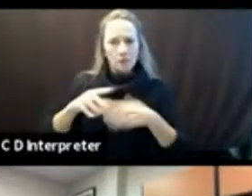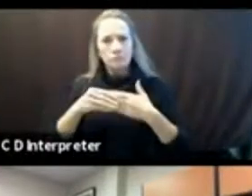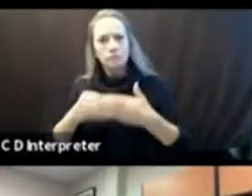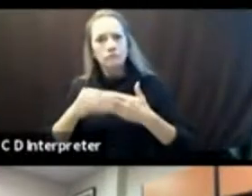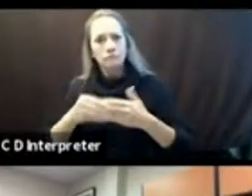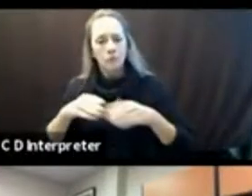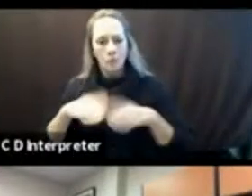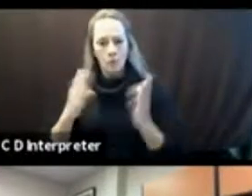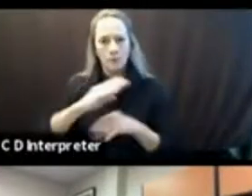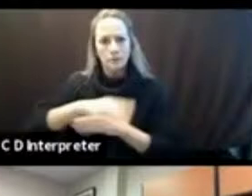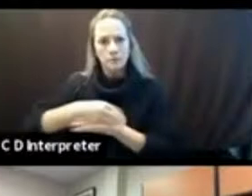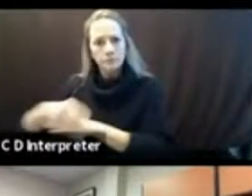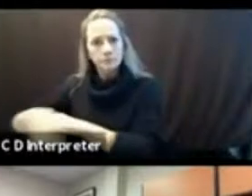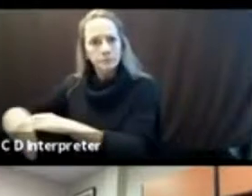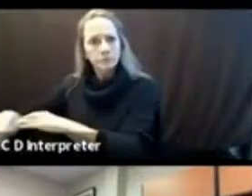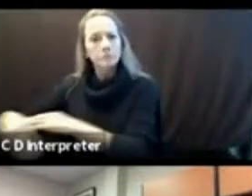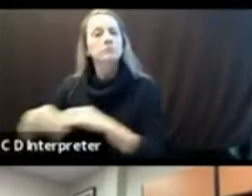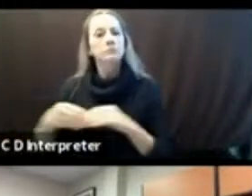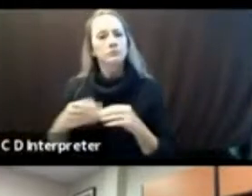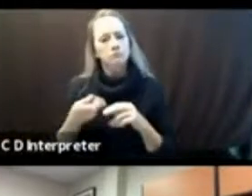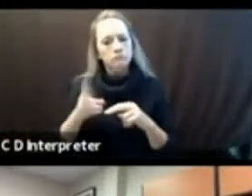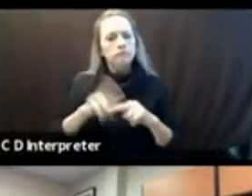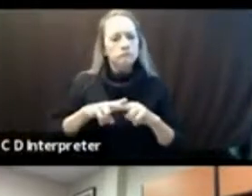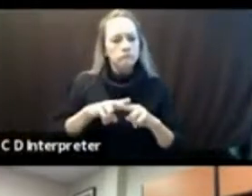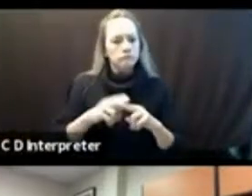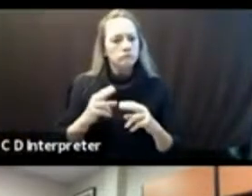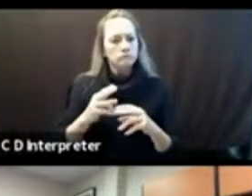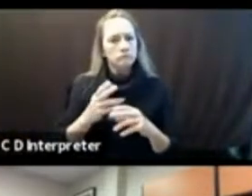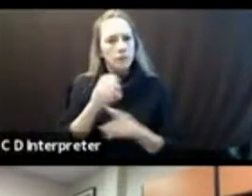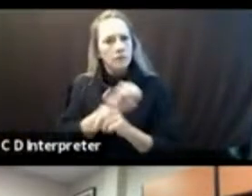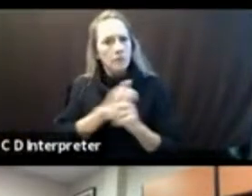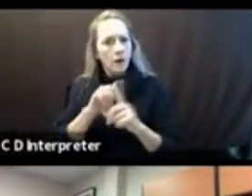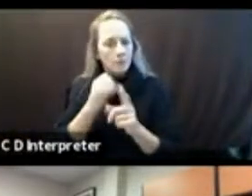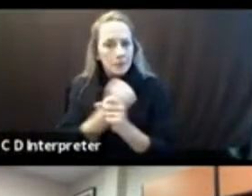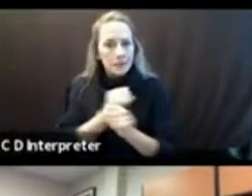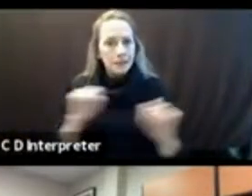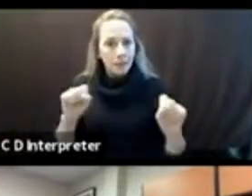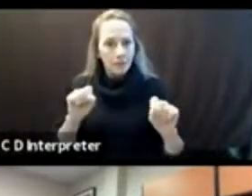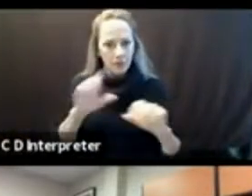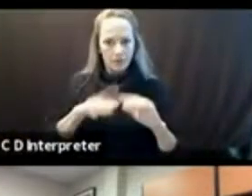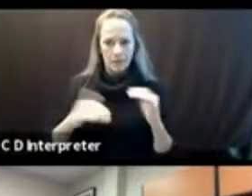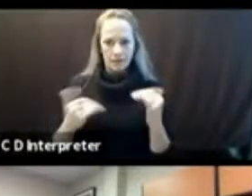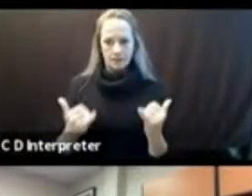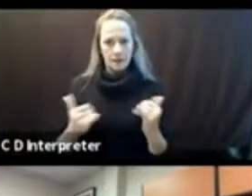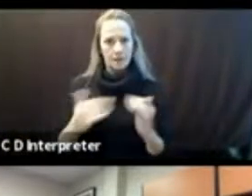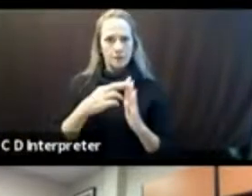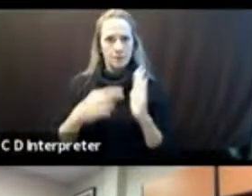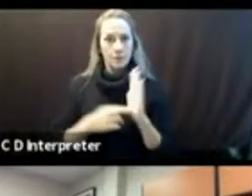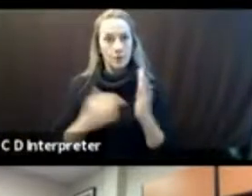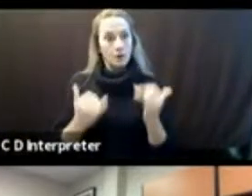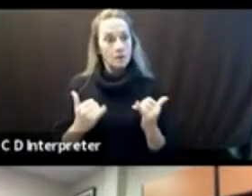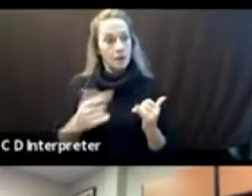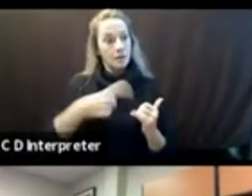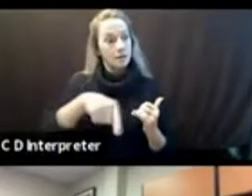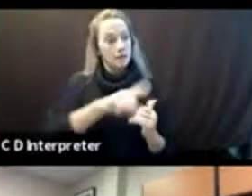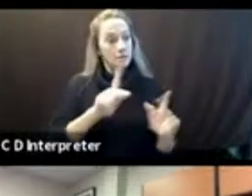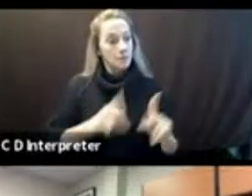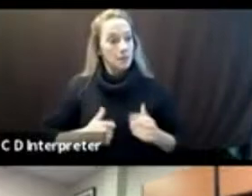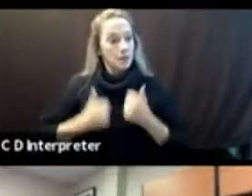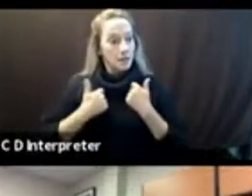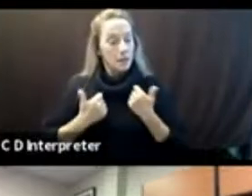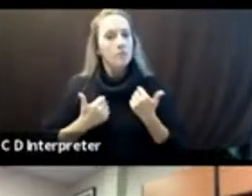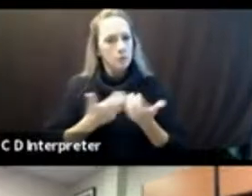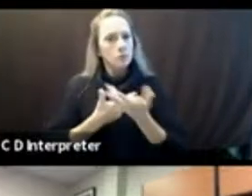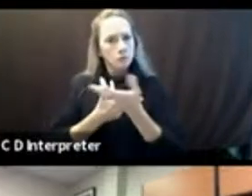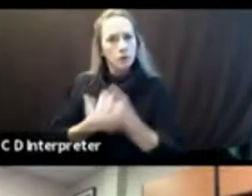measures in place, ensuring a more protective environment than what the curfews are causing now. By granting our residents your trust, I believe that they will be